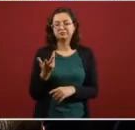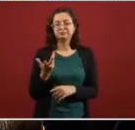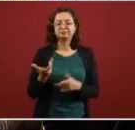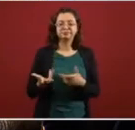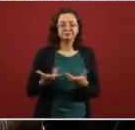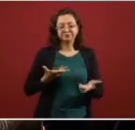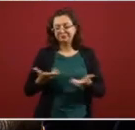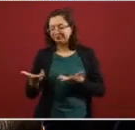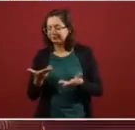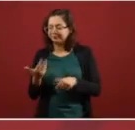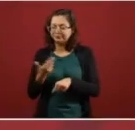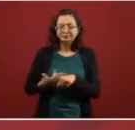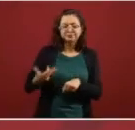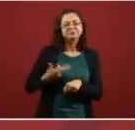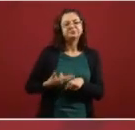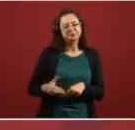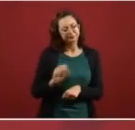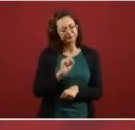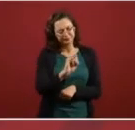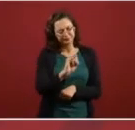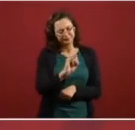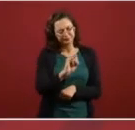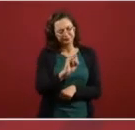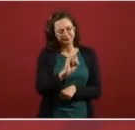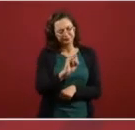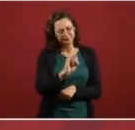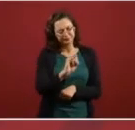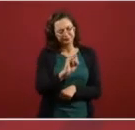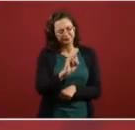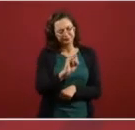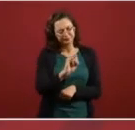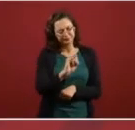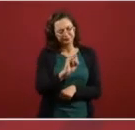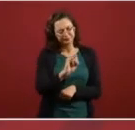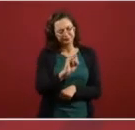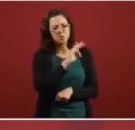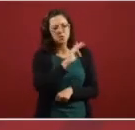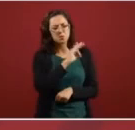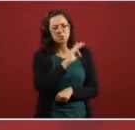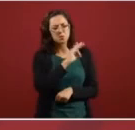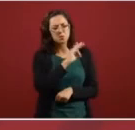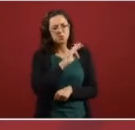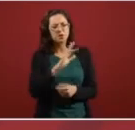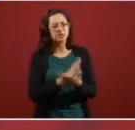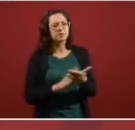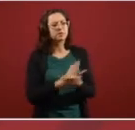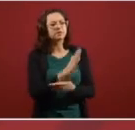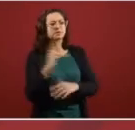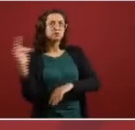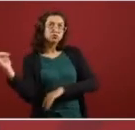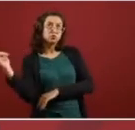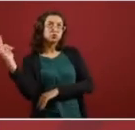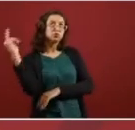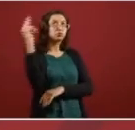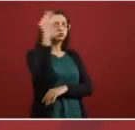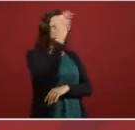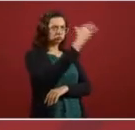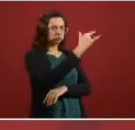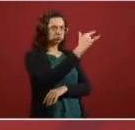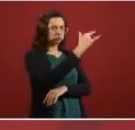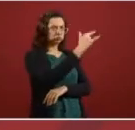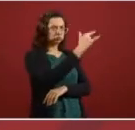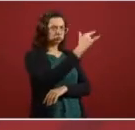concierge. Sí, estamos de acuerdo con eso. Yes, we are in agreement with that. Pasen por nuestro espacio